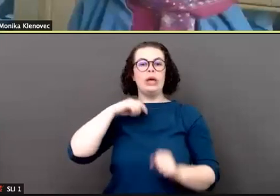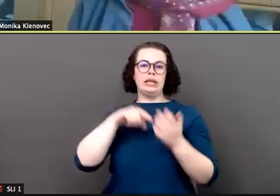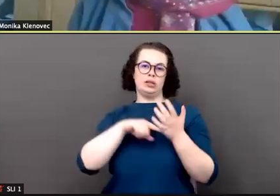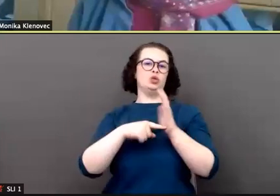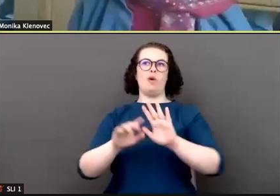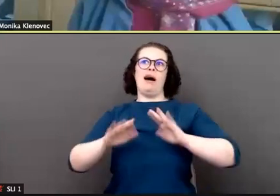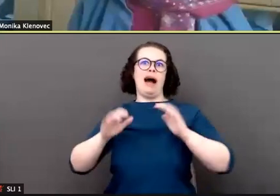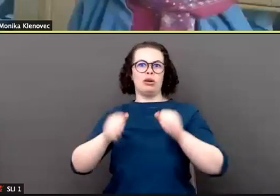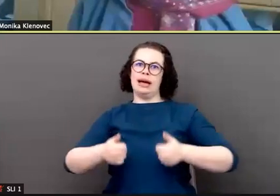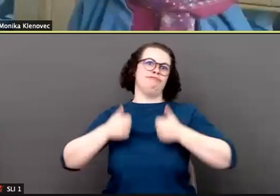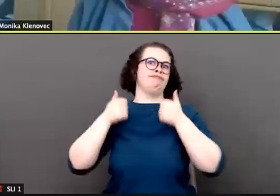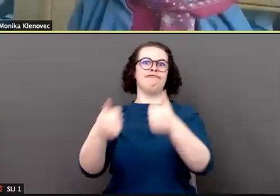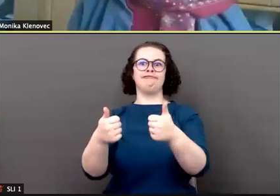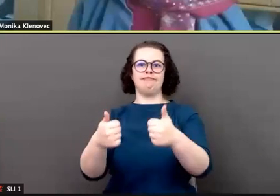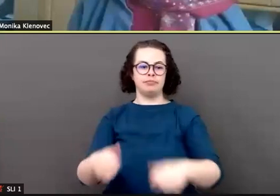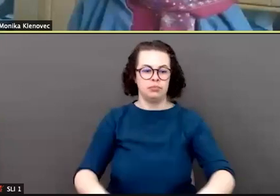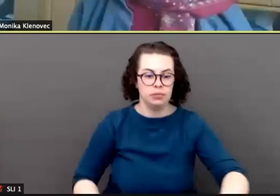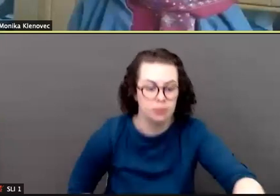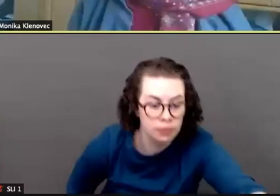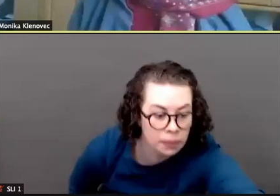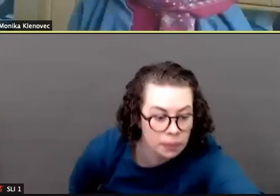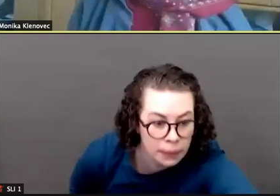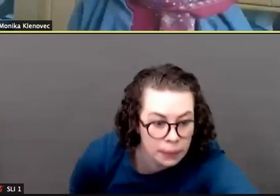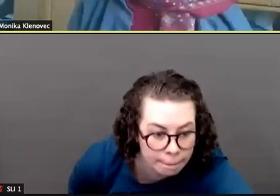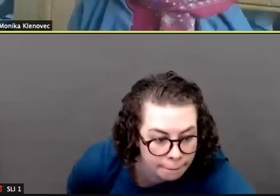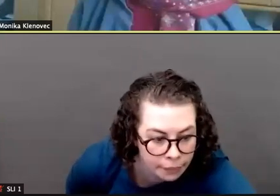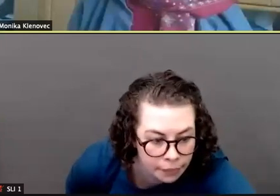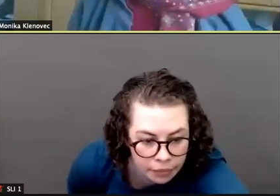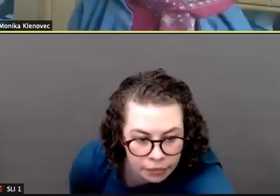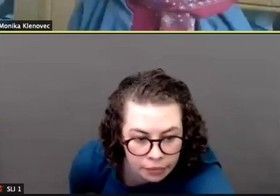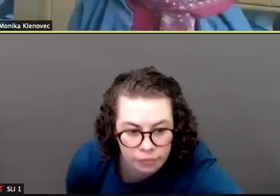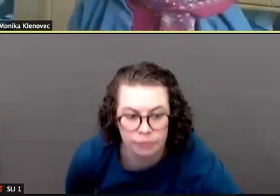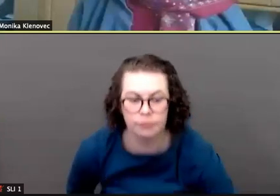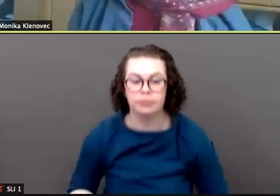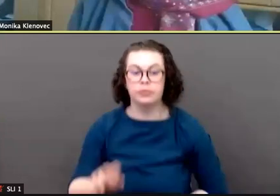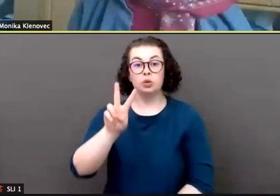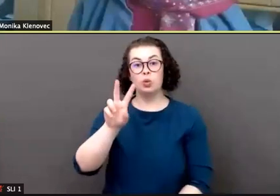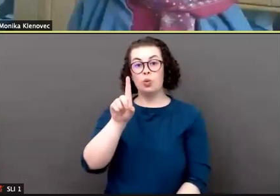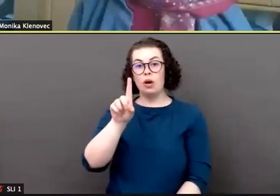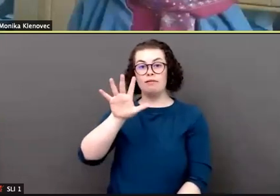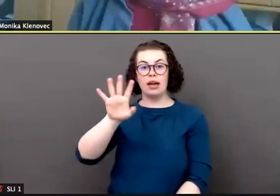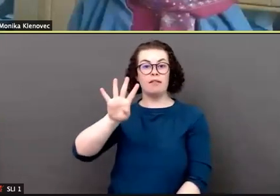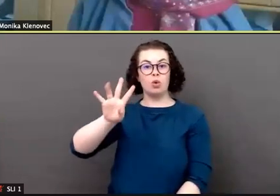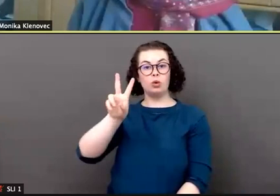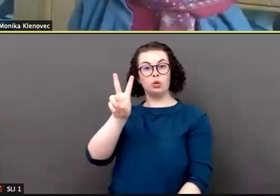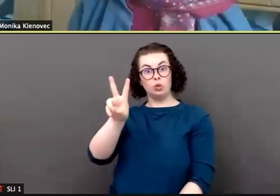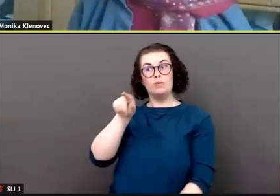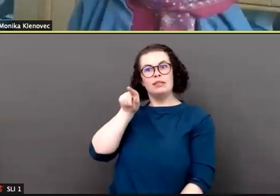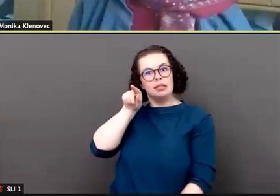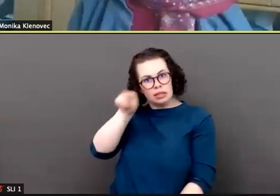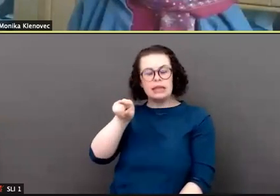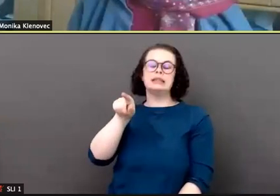ISO 21542 examples. It is very important to consider that this